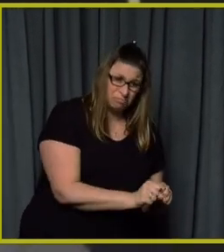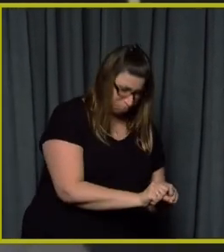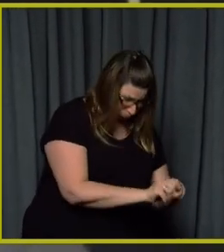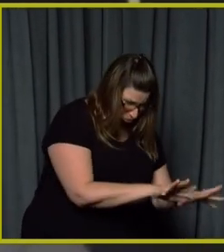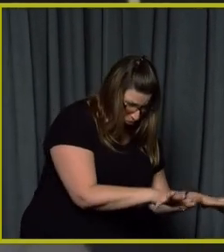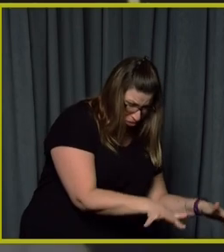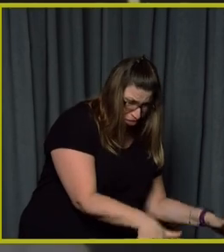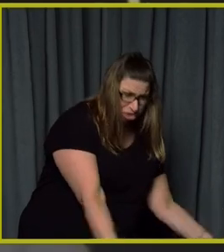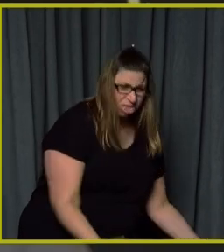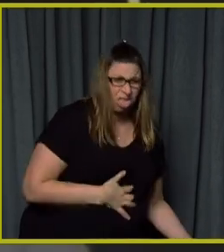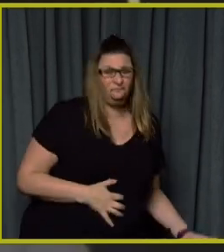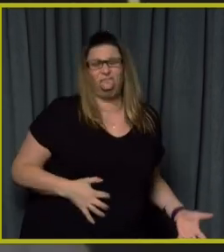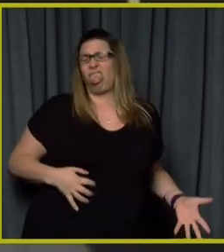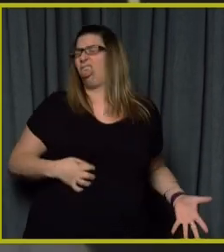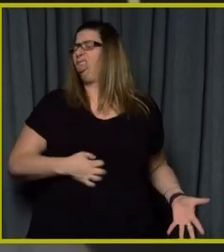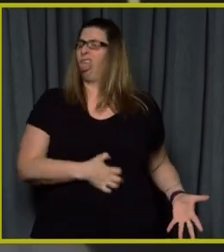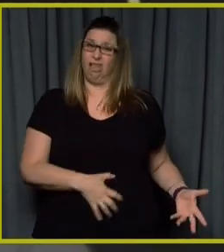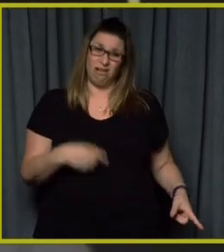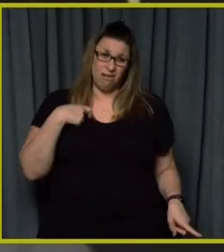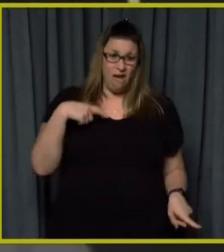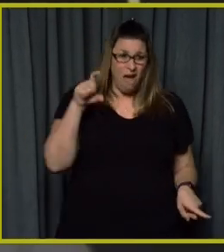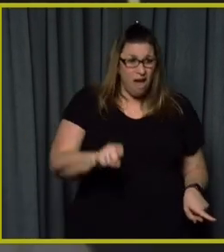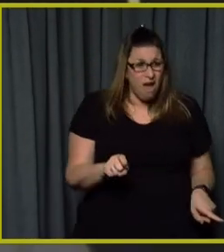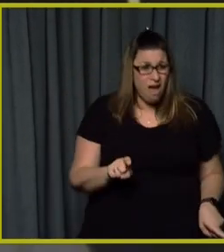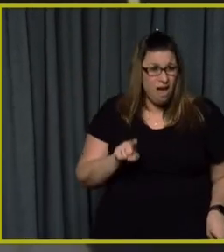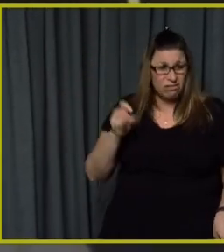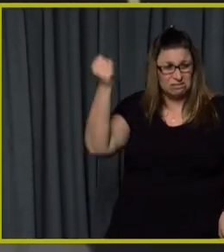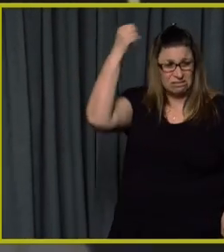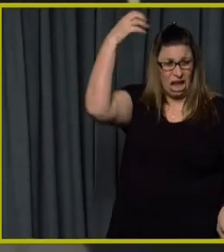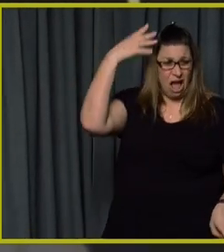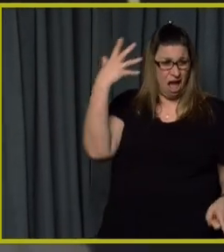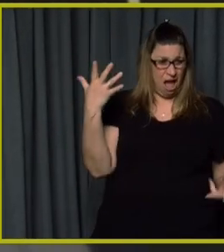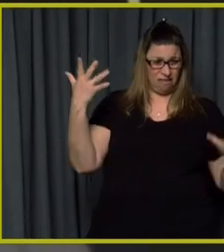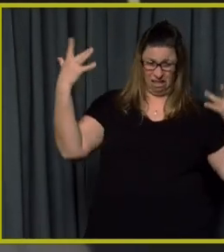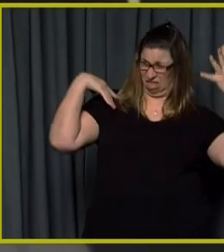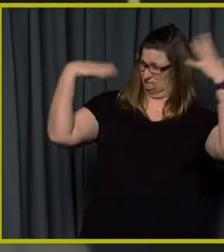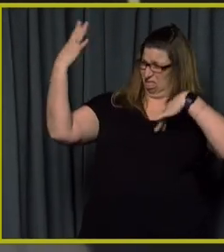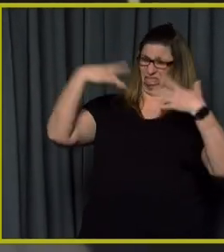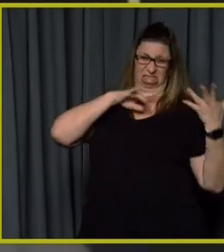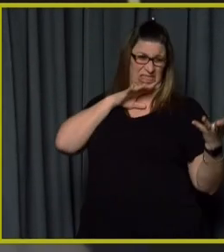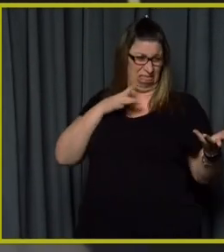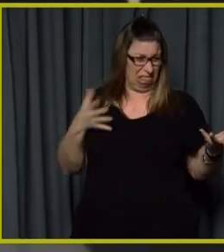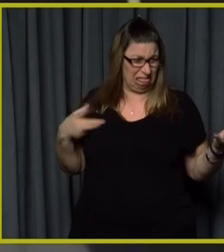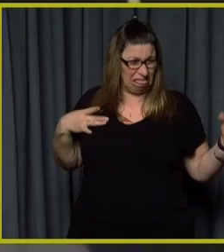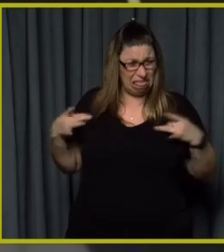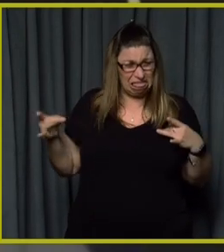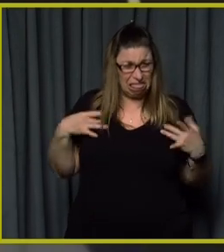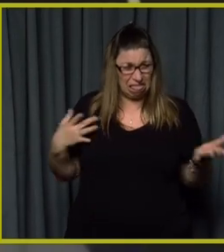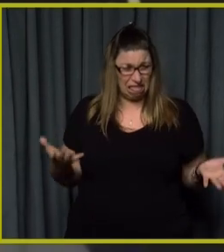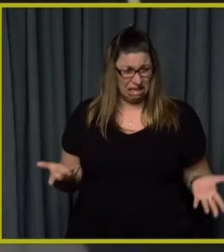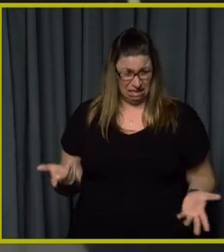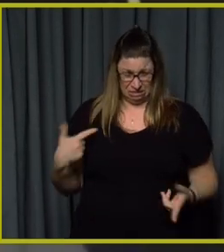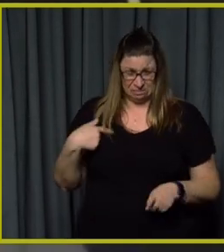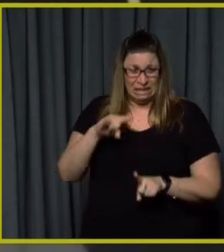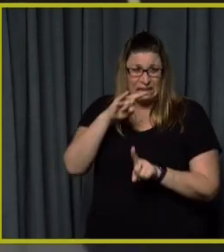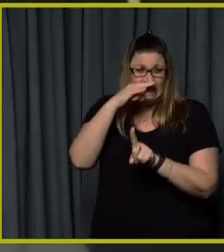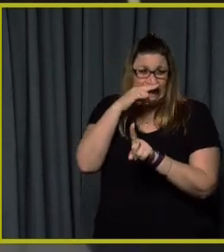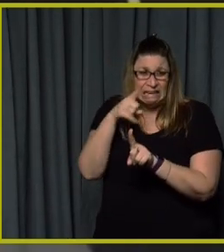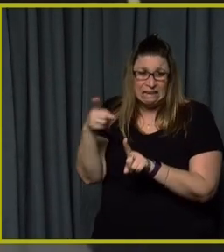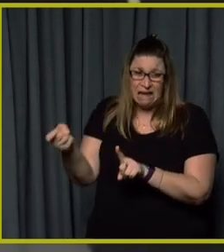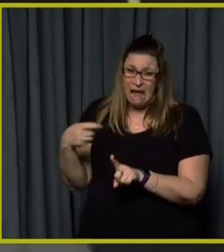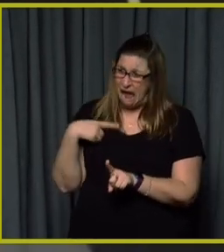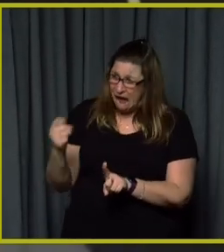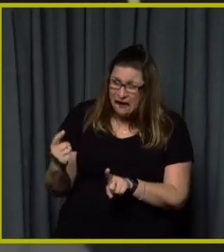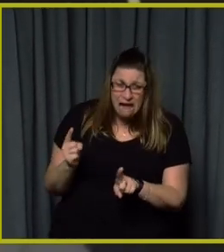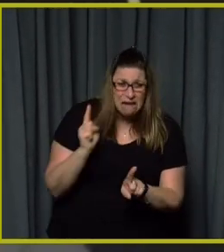happened, I had to hurry up and clean it because this is the same tub that my children need to get ready for school in every morning.